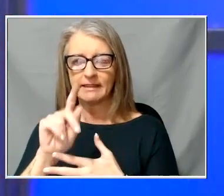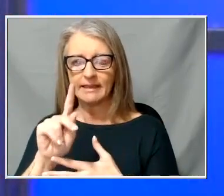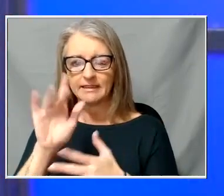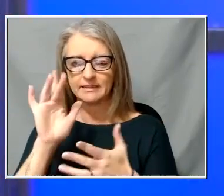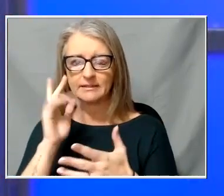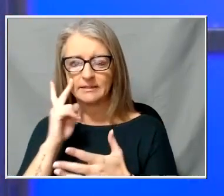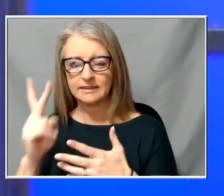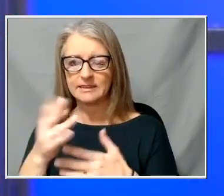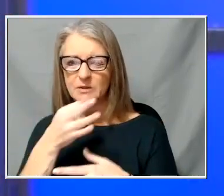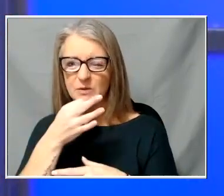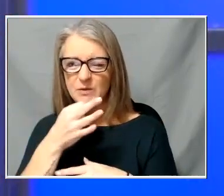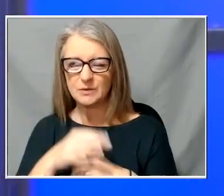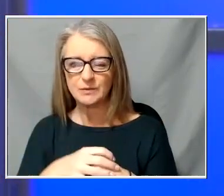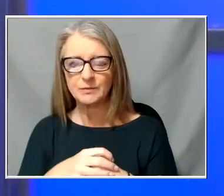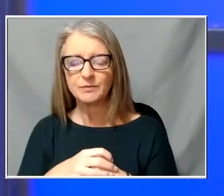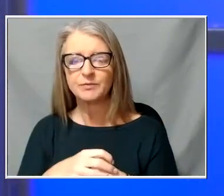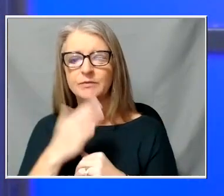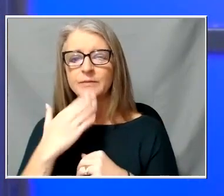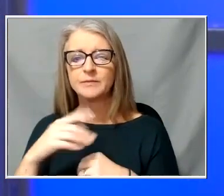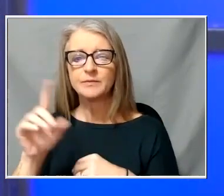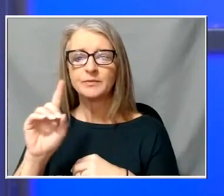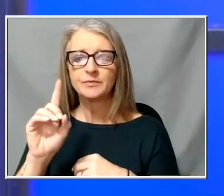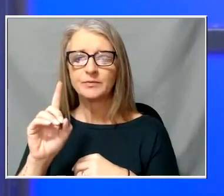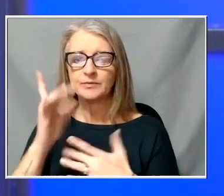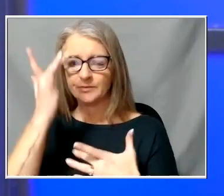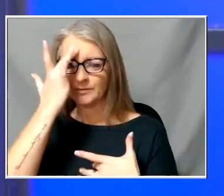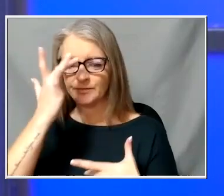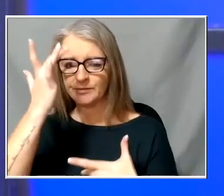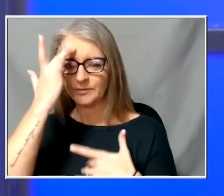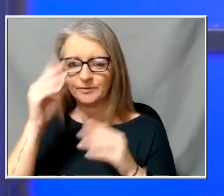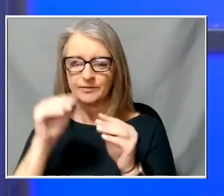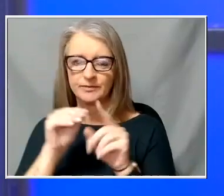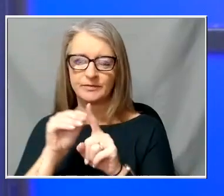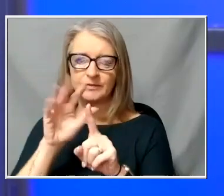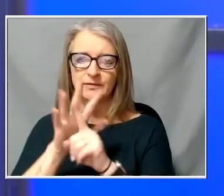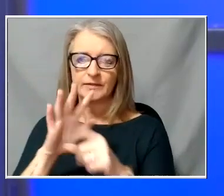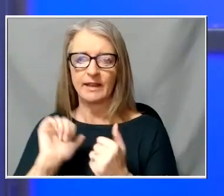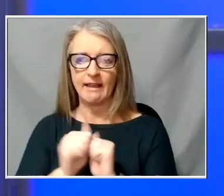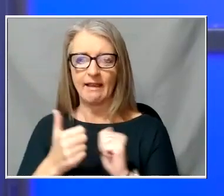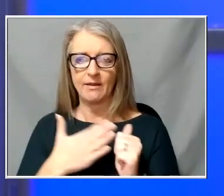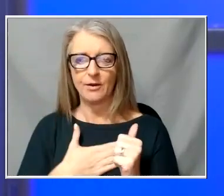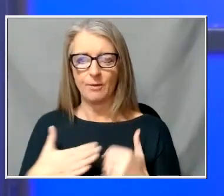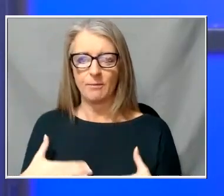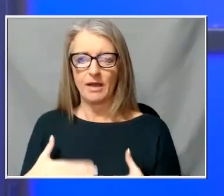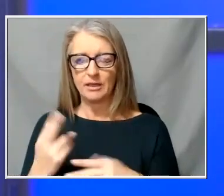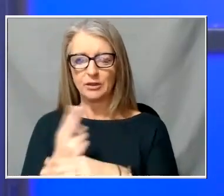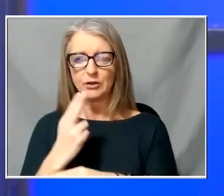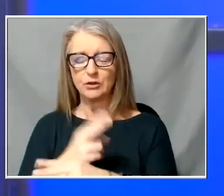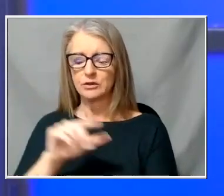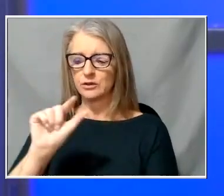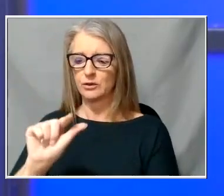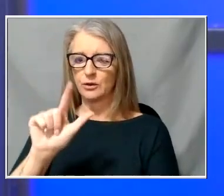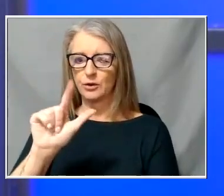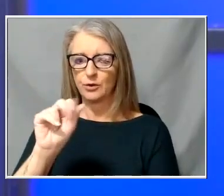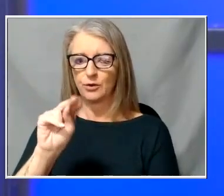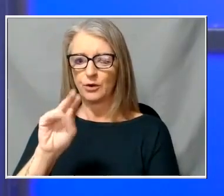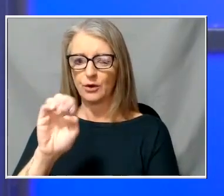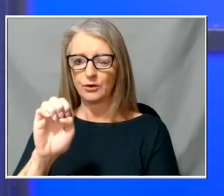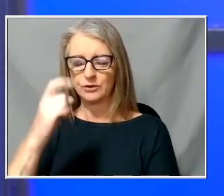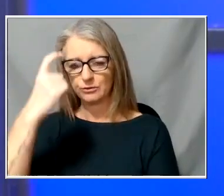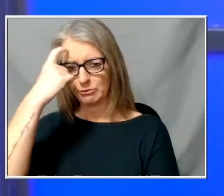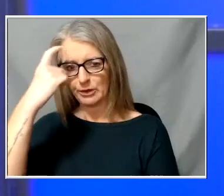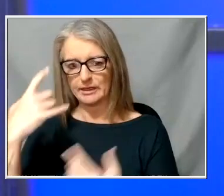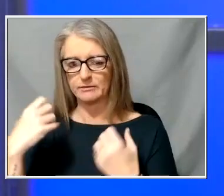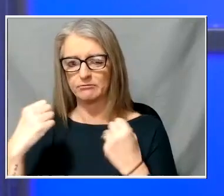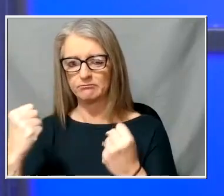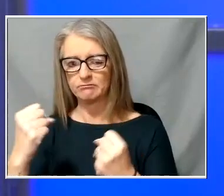in just a bit. Diabetes is a disease that affects how your body uses glucose, your brain's main source of energy. When